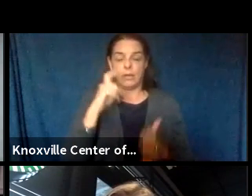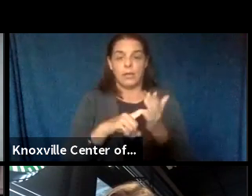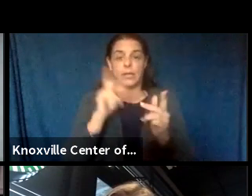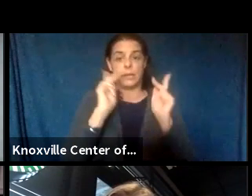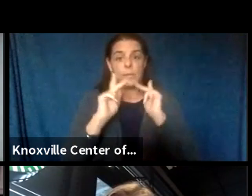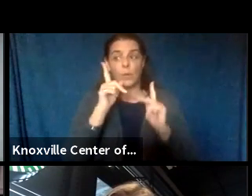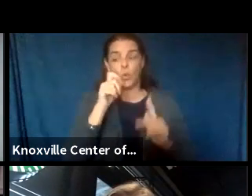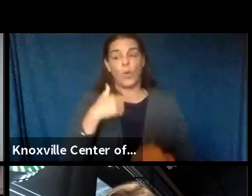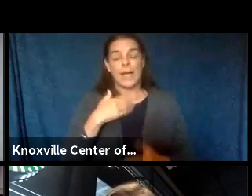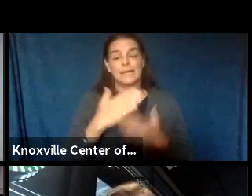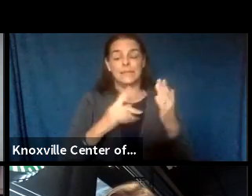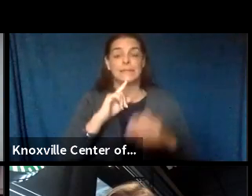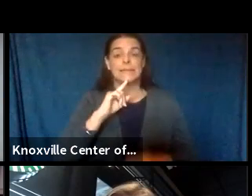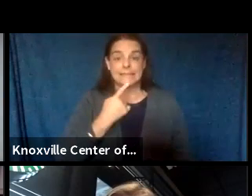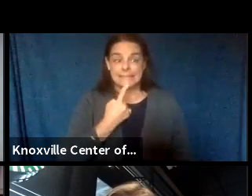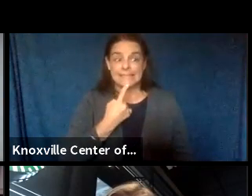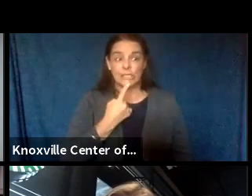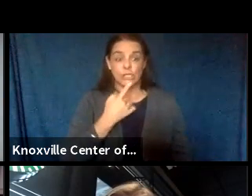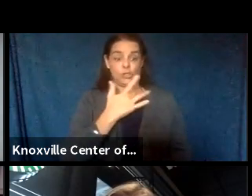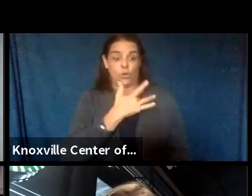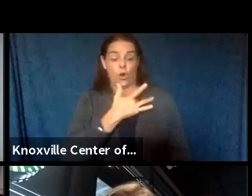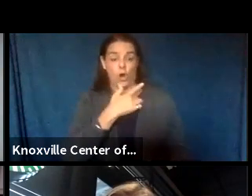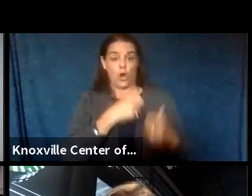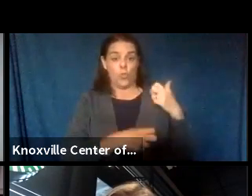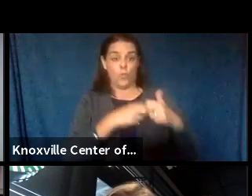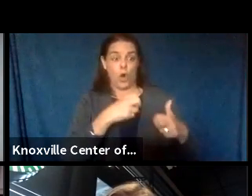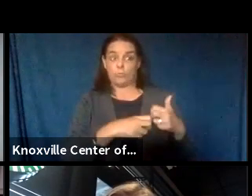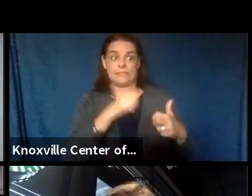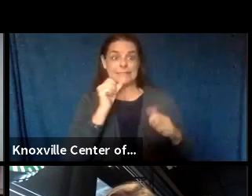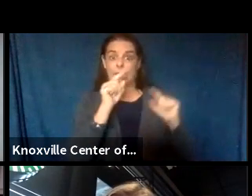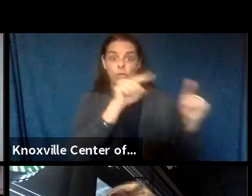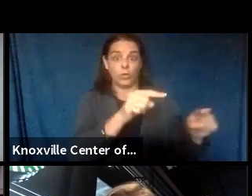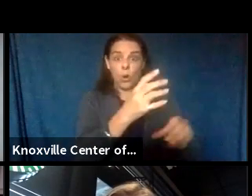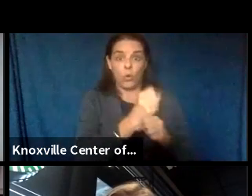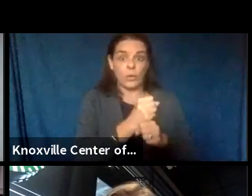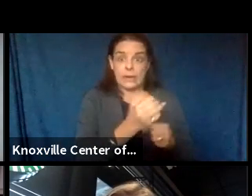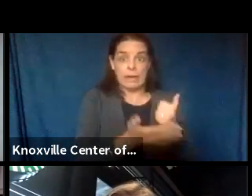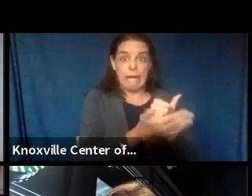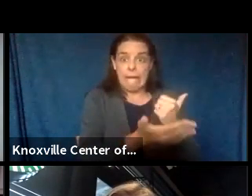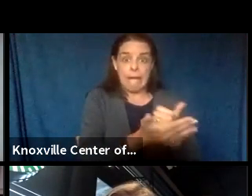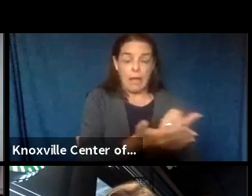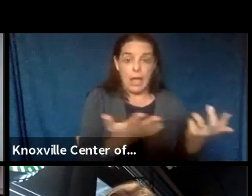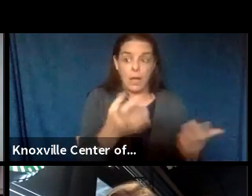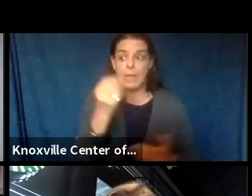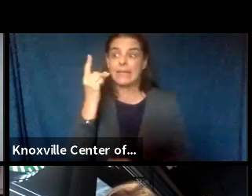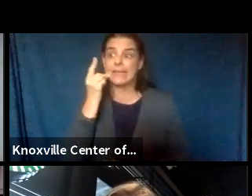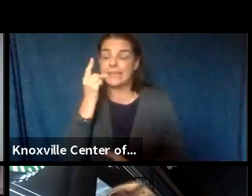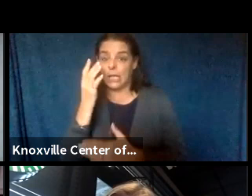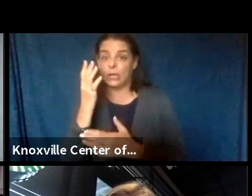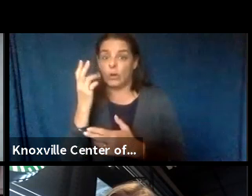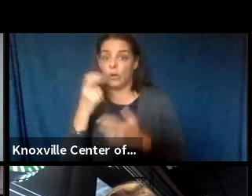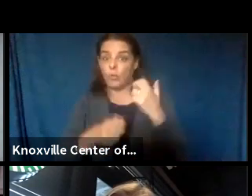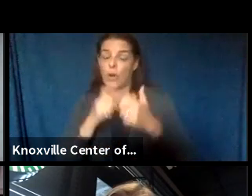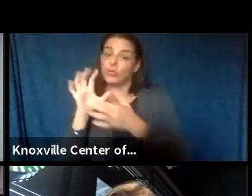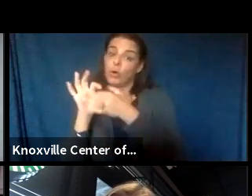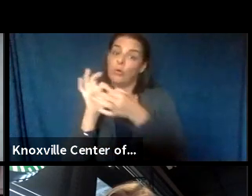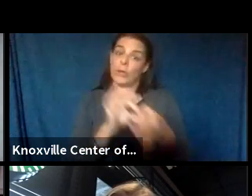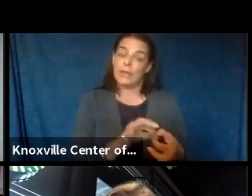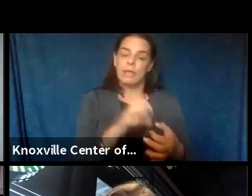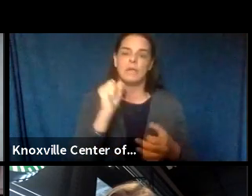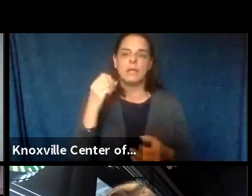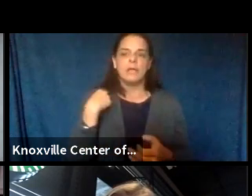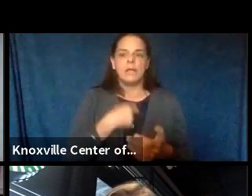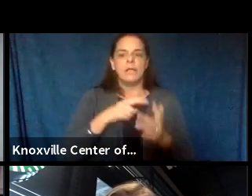who had serious cardiovascular problems that didn't seek care, and dental problems are part of that. So we're starting to